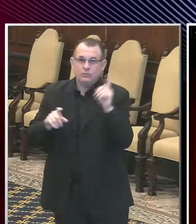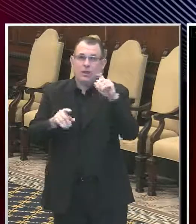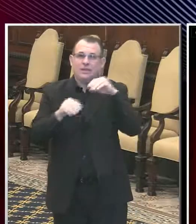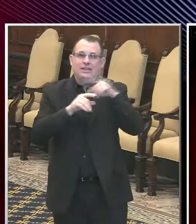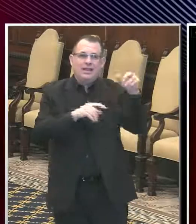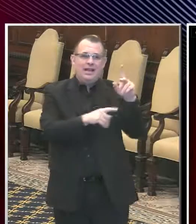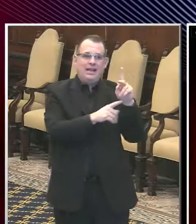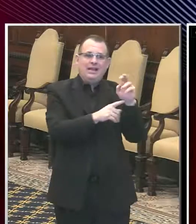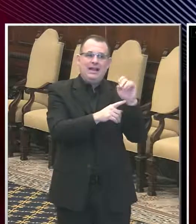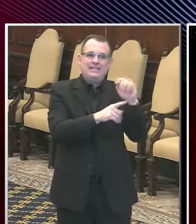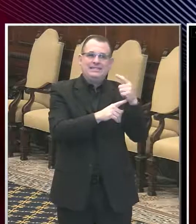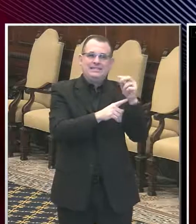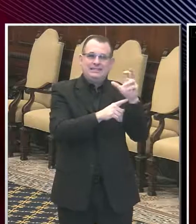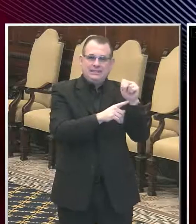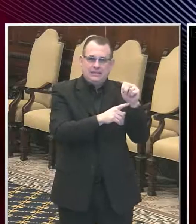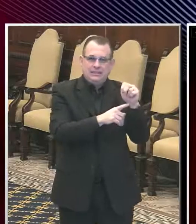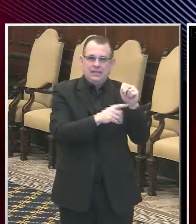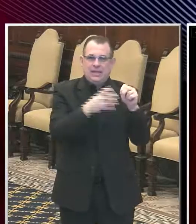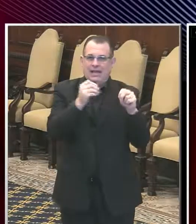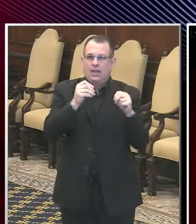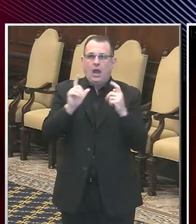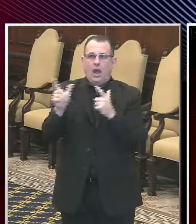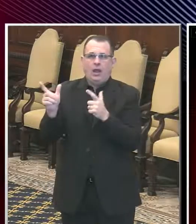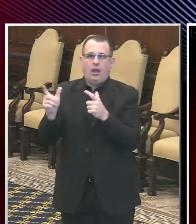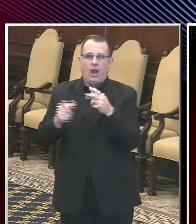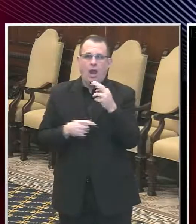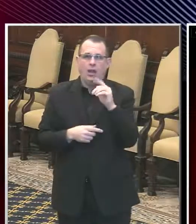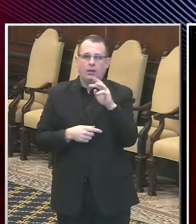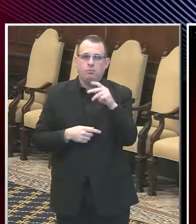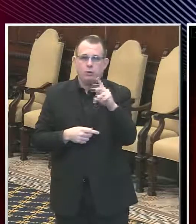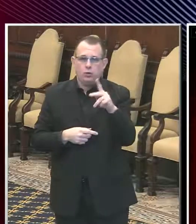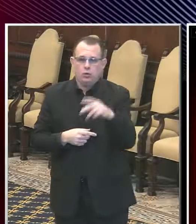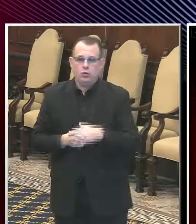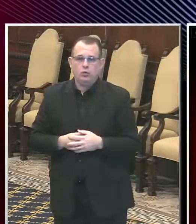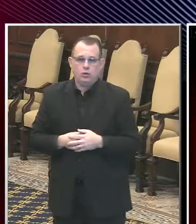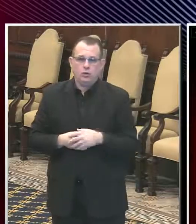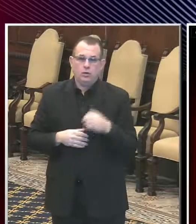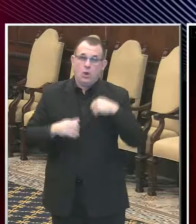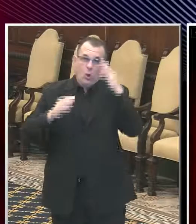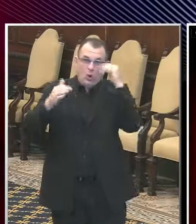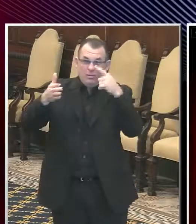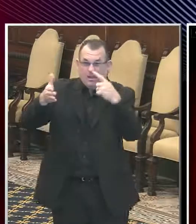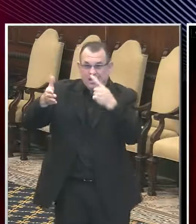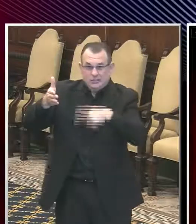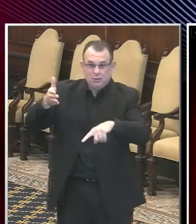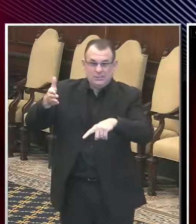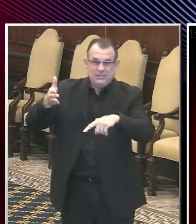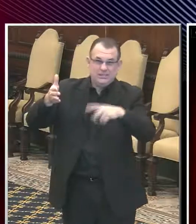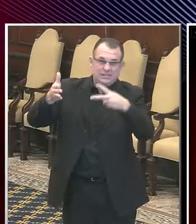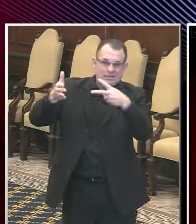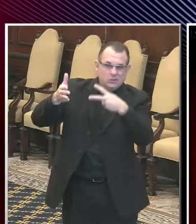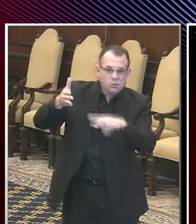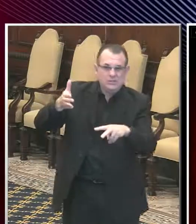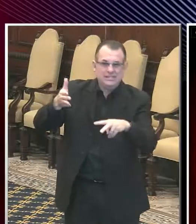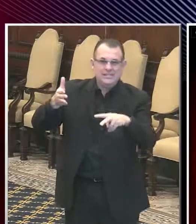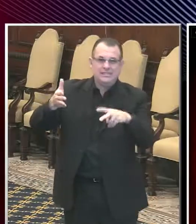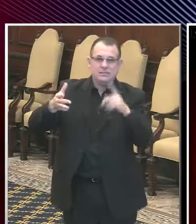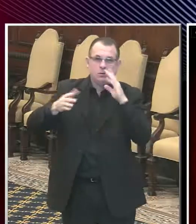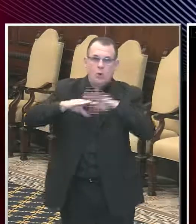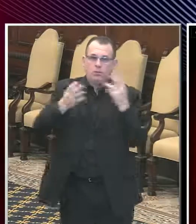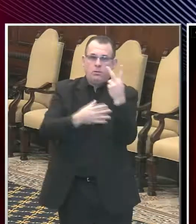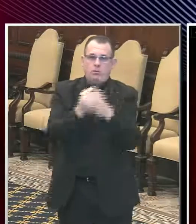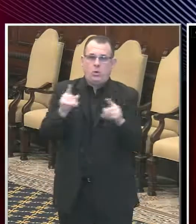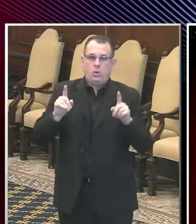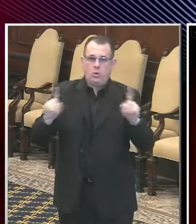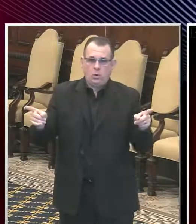are planning for implementation either next week or in early May, and we'll have more specifics on those sites when we're closer to opening. I thank